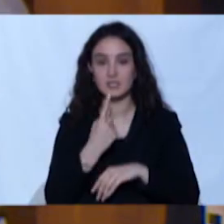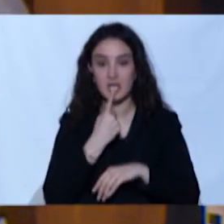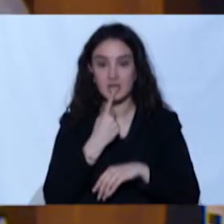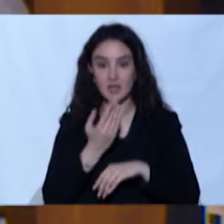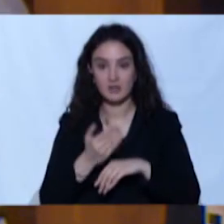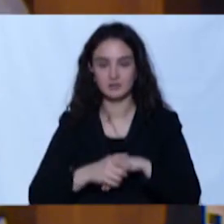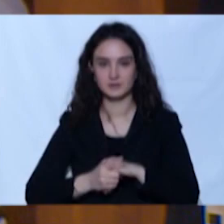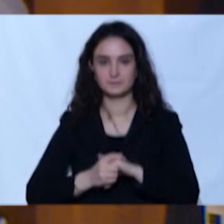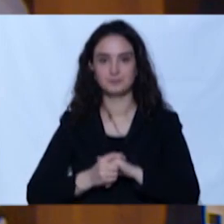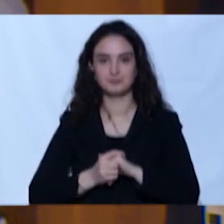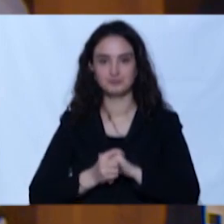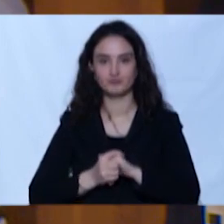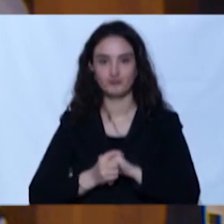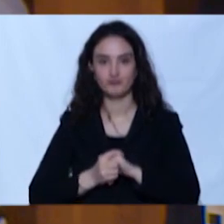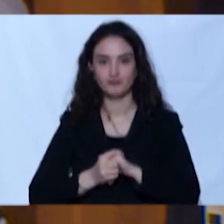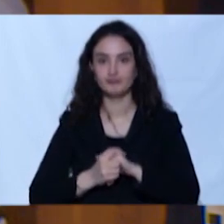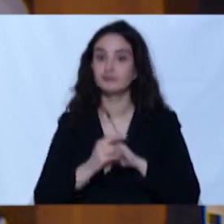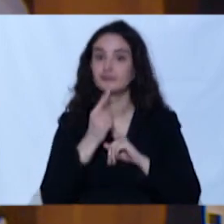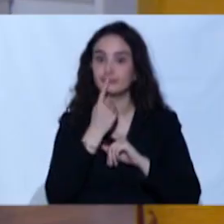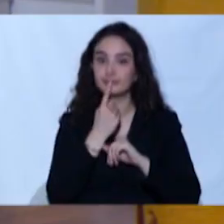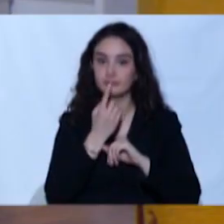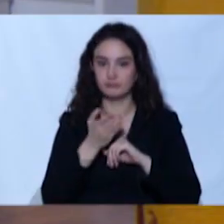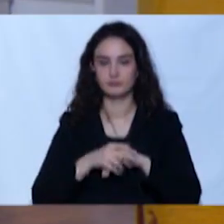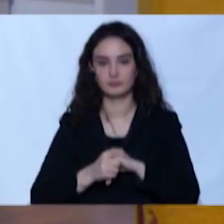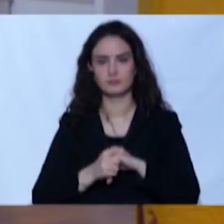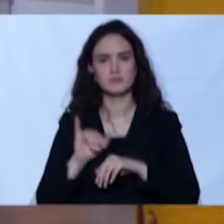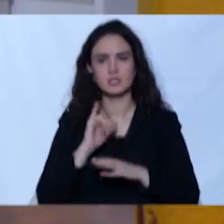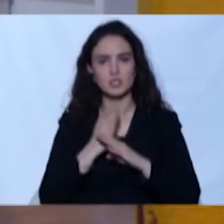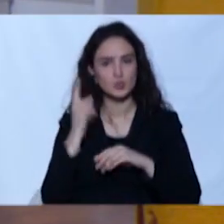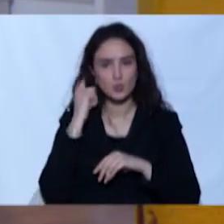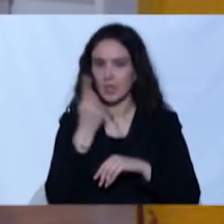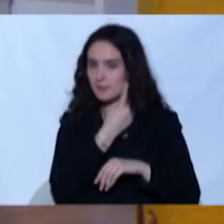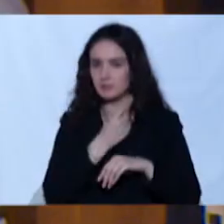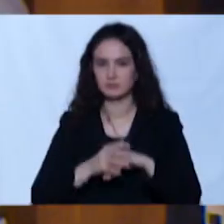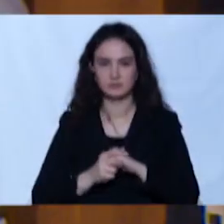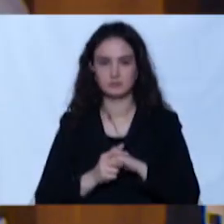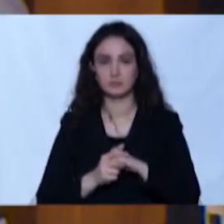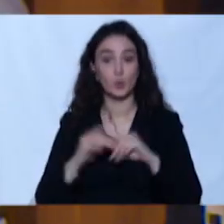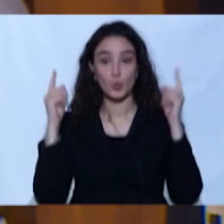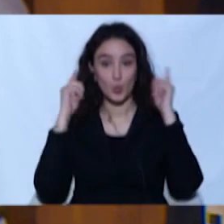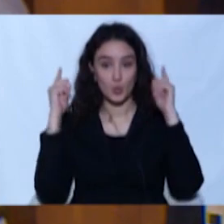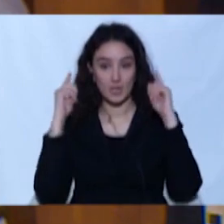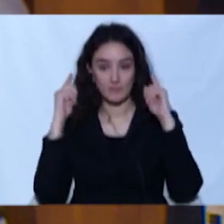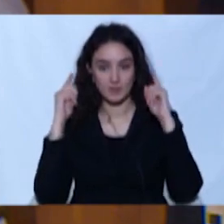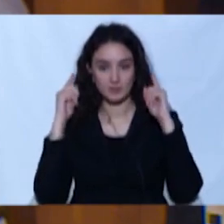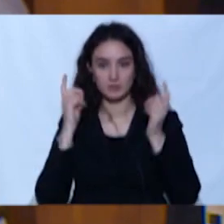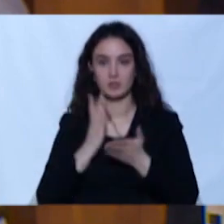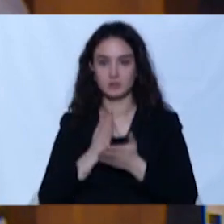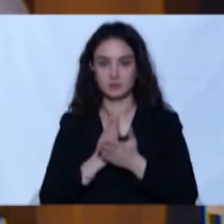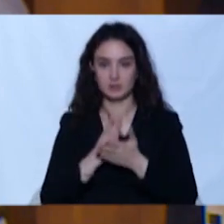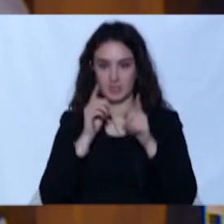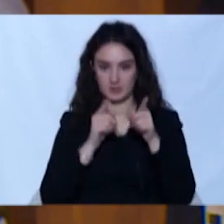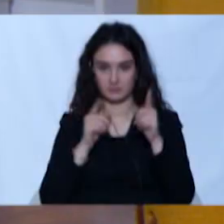tongue is here. Where is his ear? His ear is